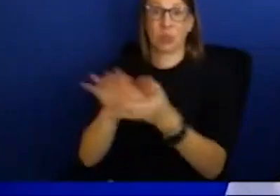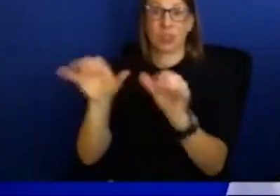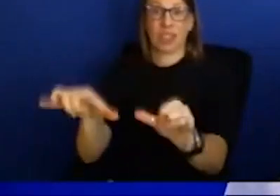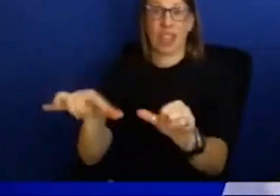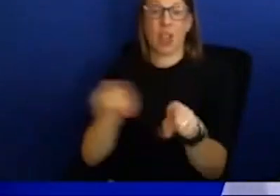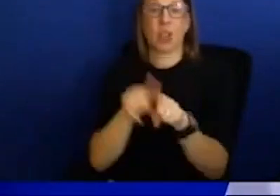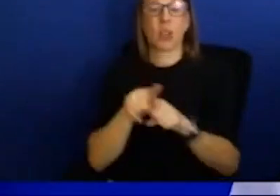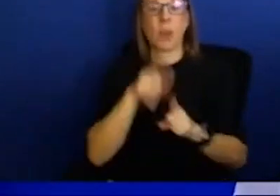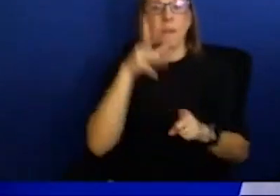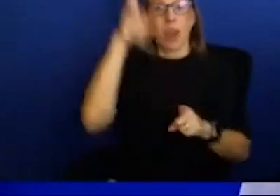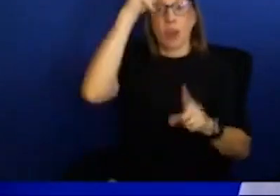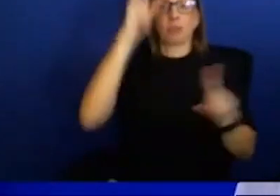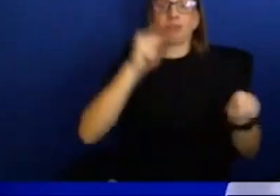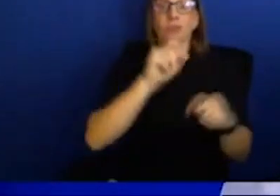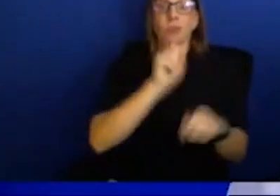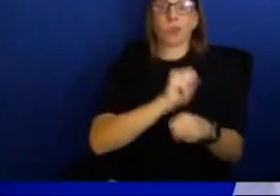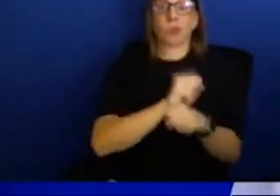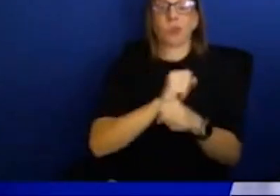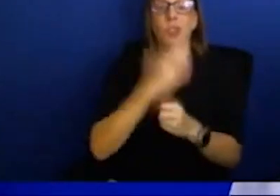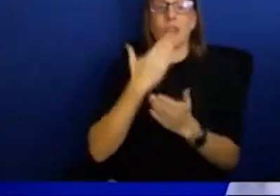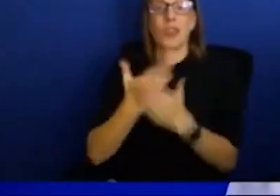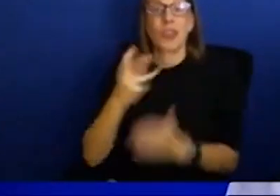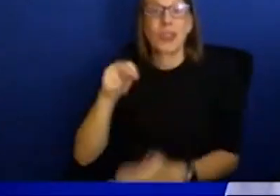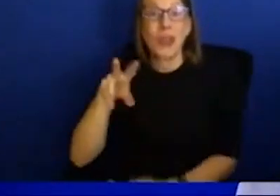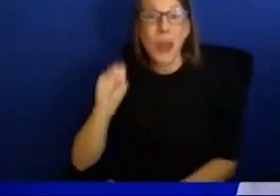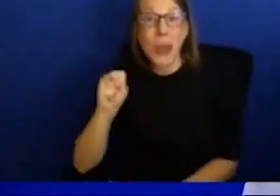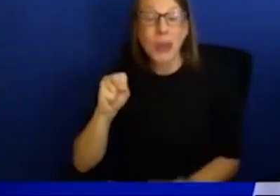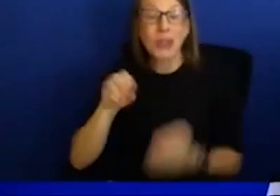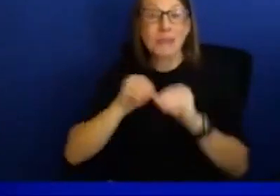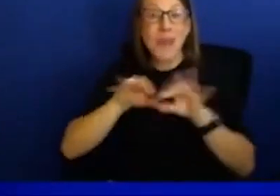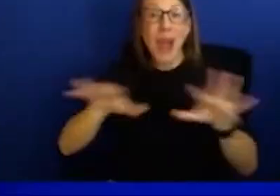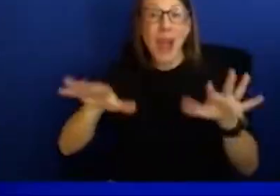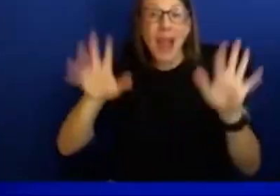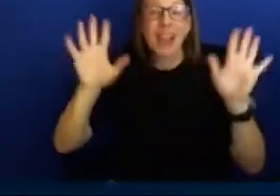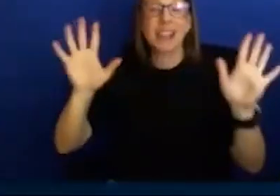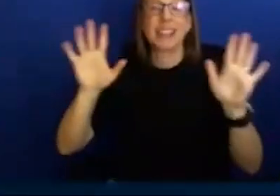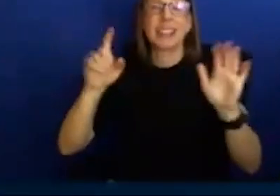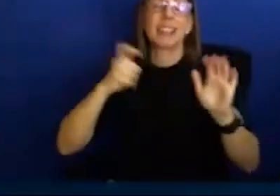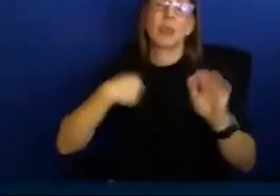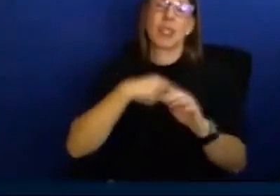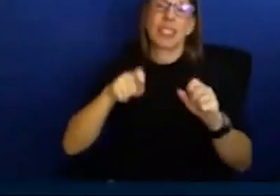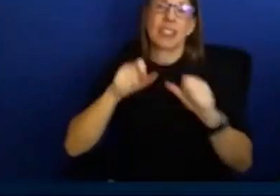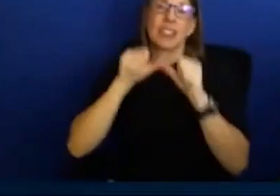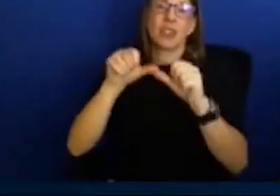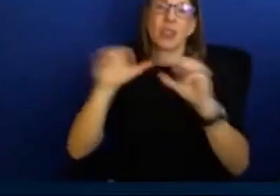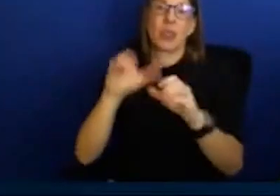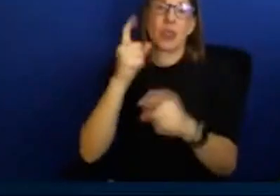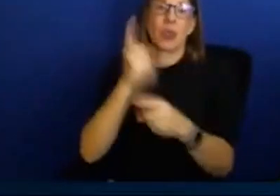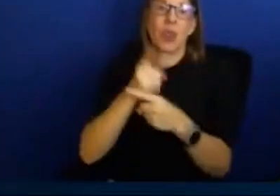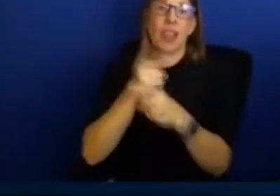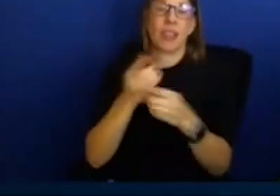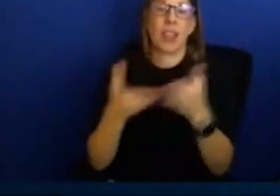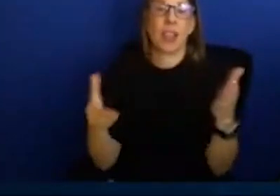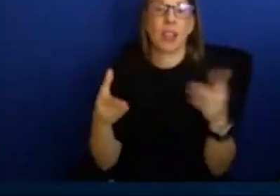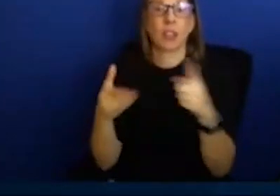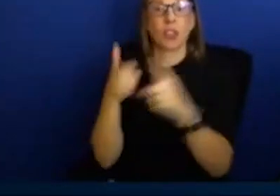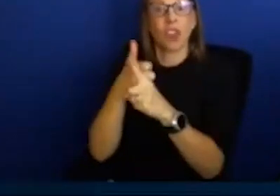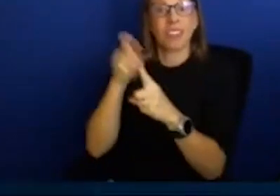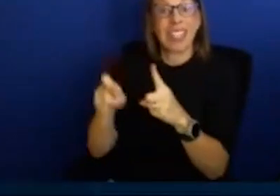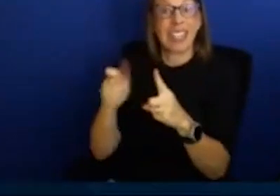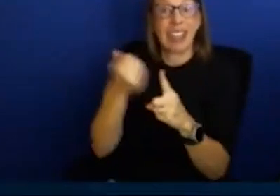that stuff. So good news is coming out. We just need to continue to do the right thing. Do you need any shots today? Birthday shots?